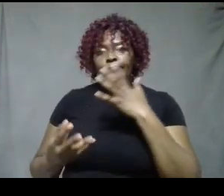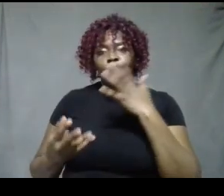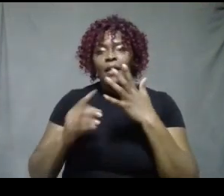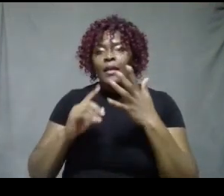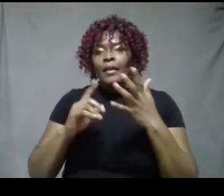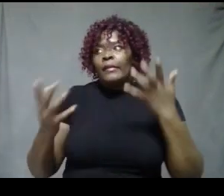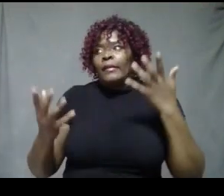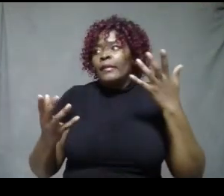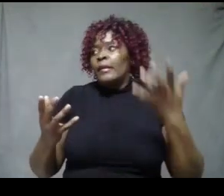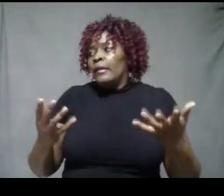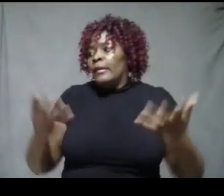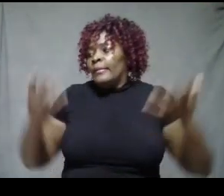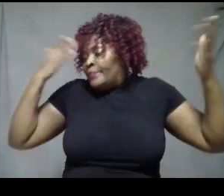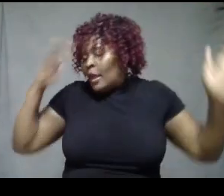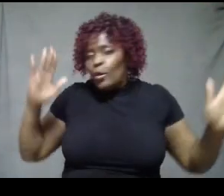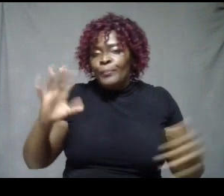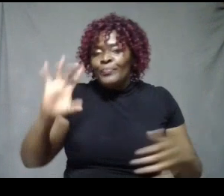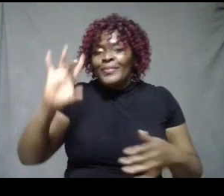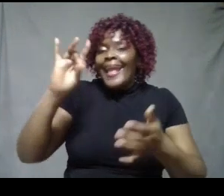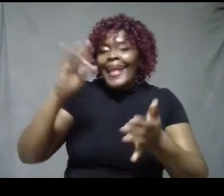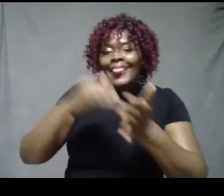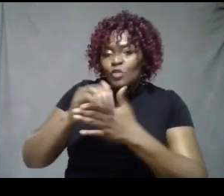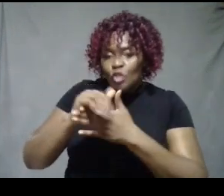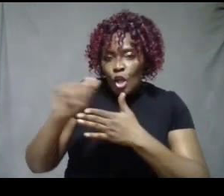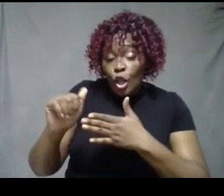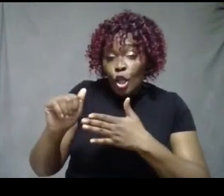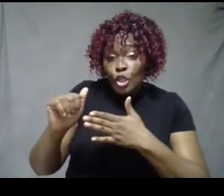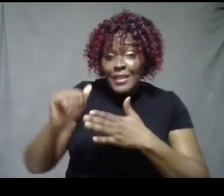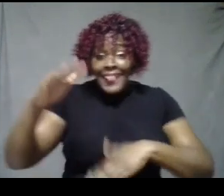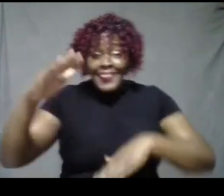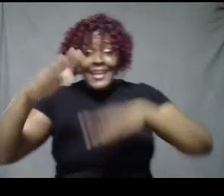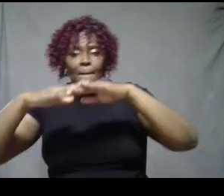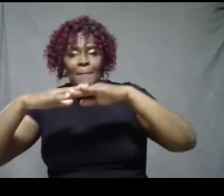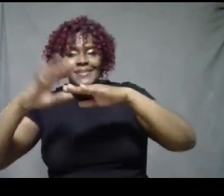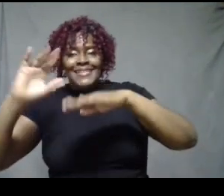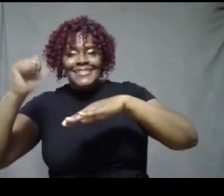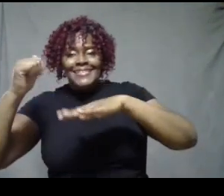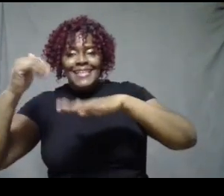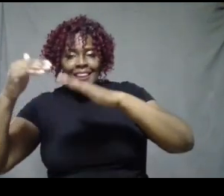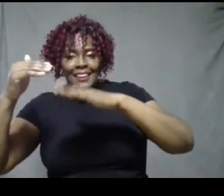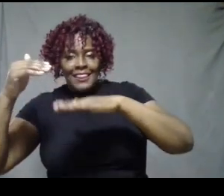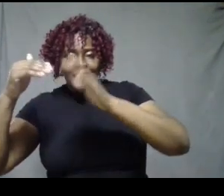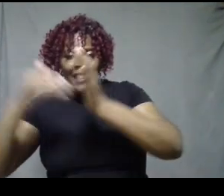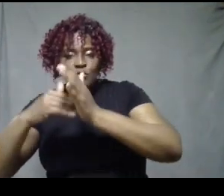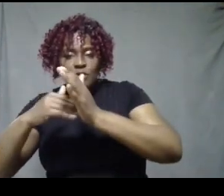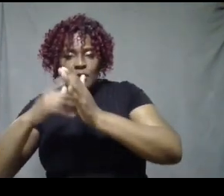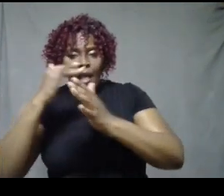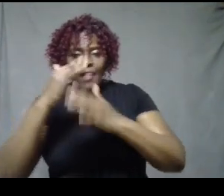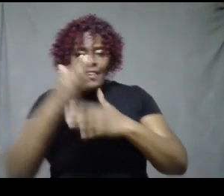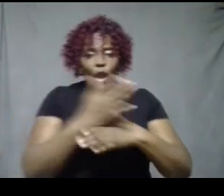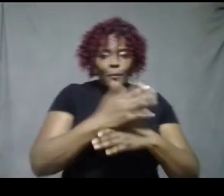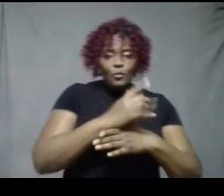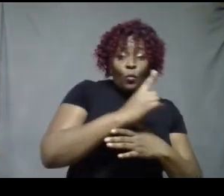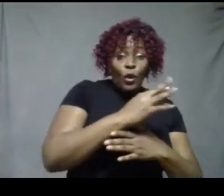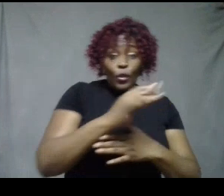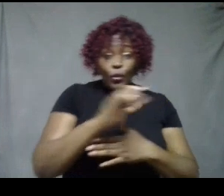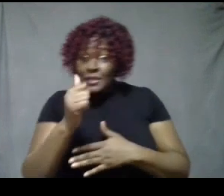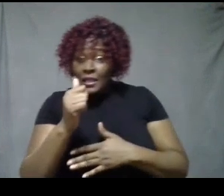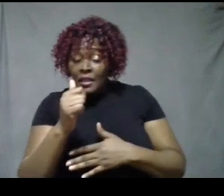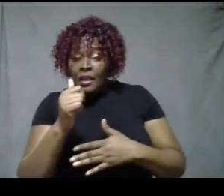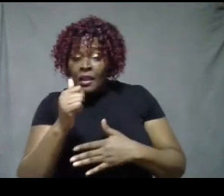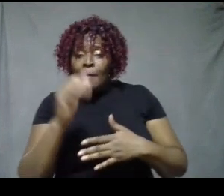was, I don't know, $8,000, and the cap is $10,000 because they're between that 1 to 10%. Do we give them $8,000